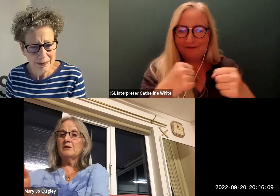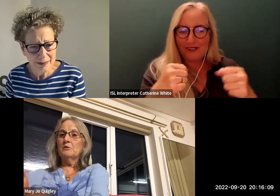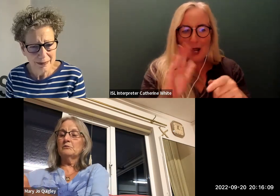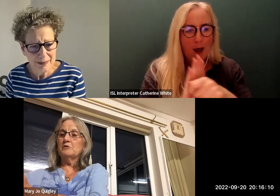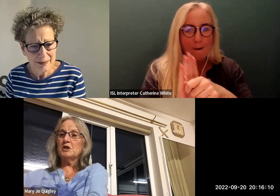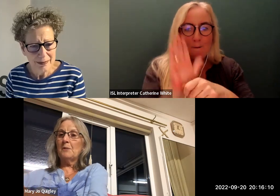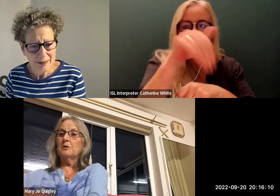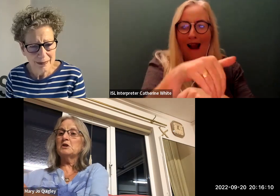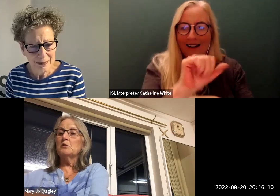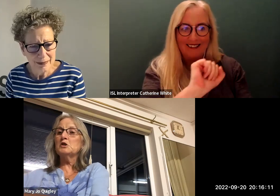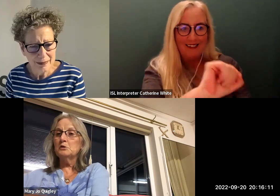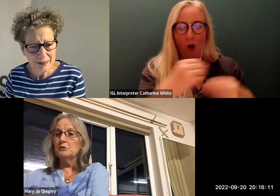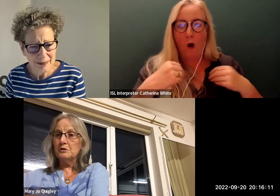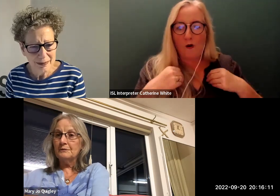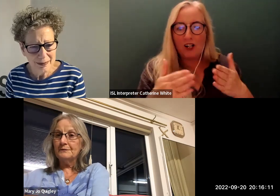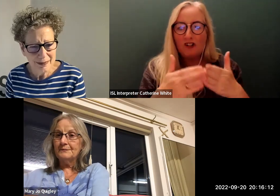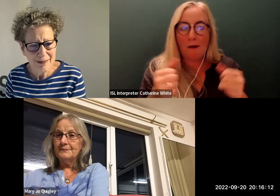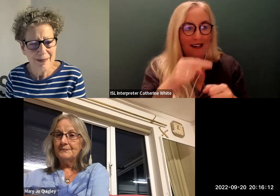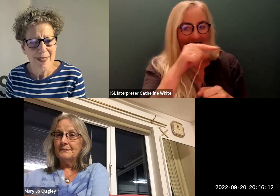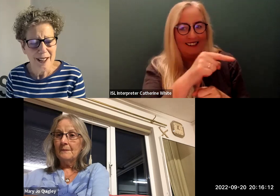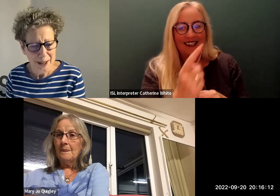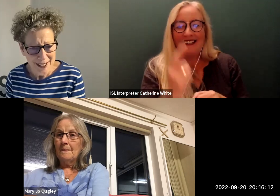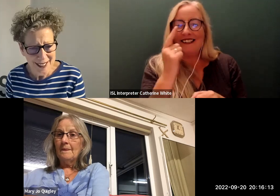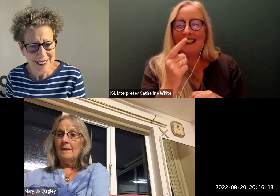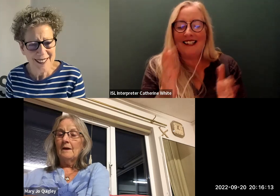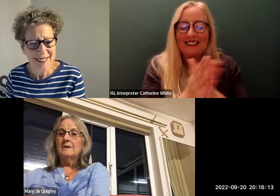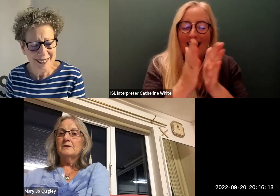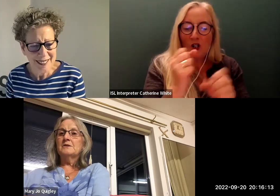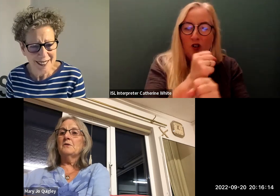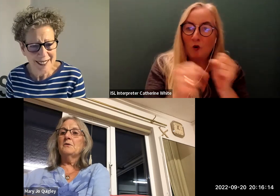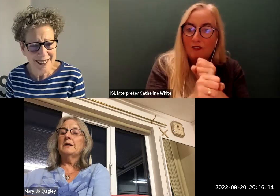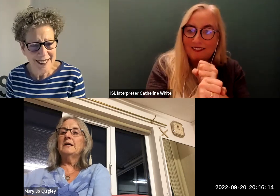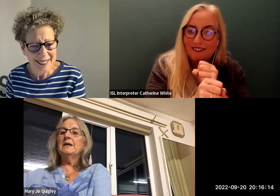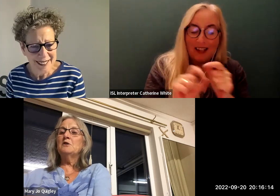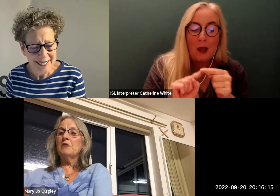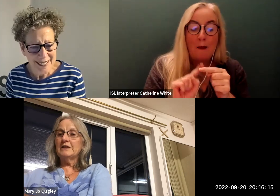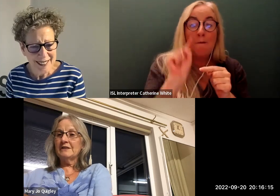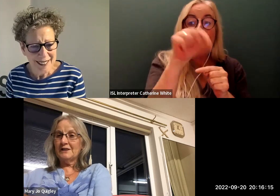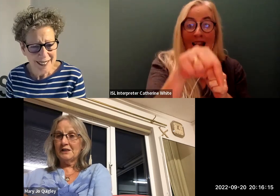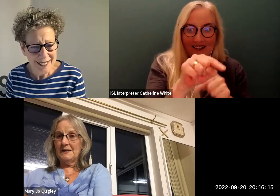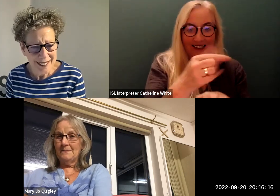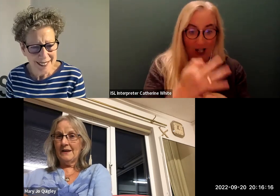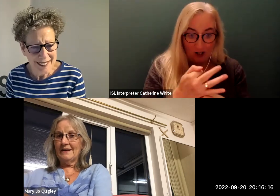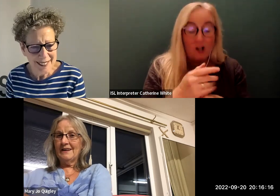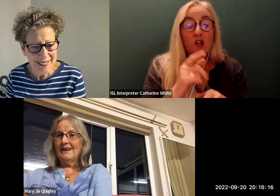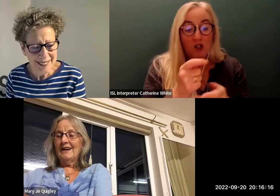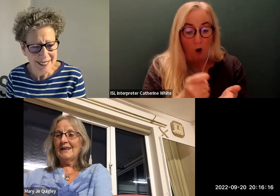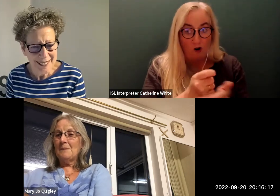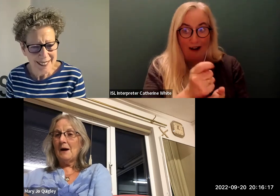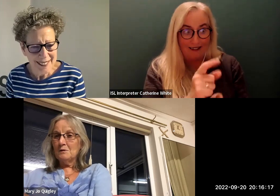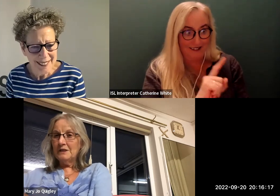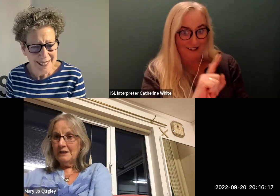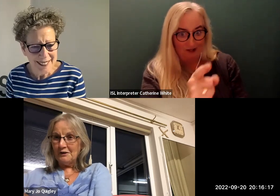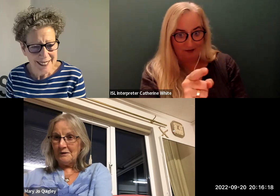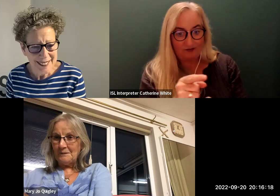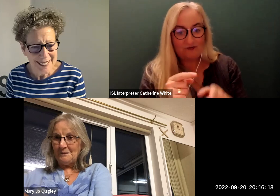of his own shop, which sold shoes. Okay. So he rented that to him then at